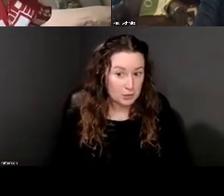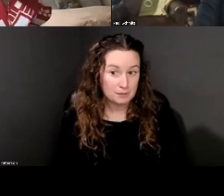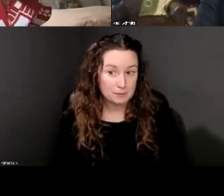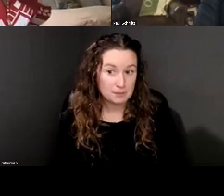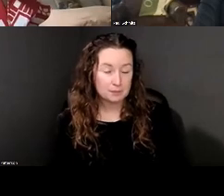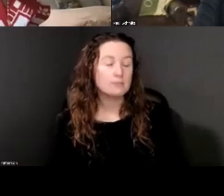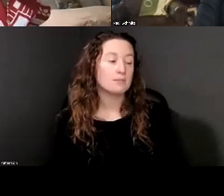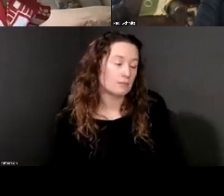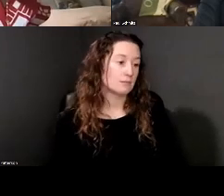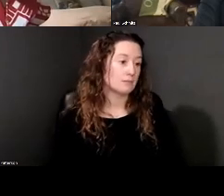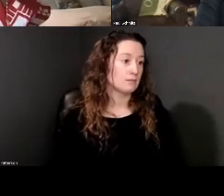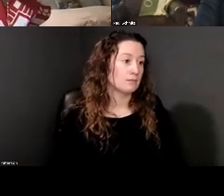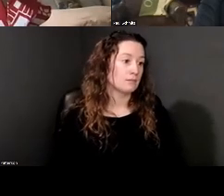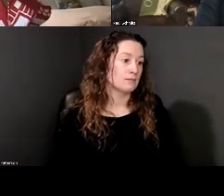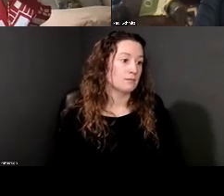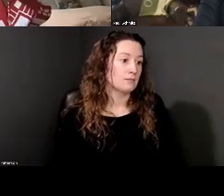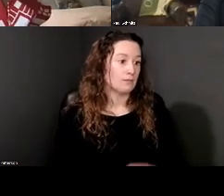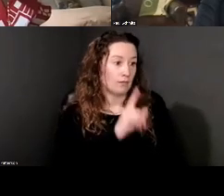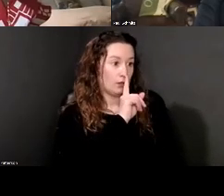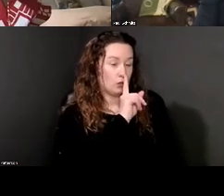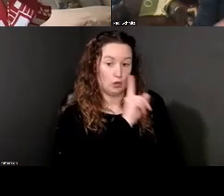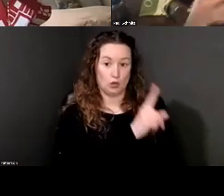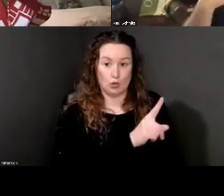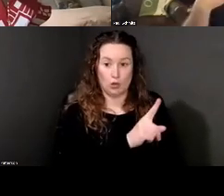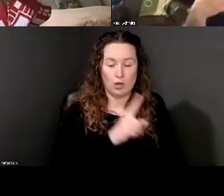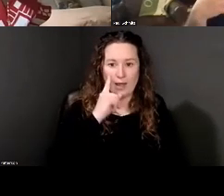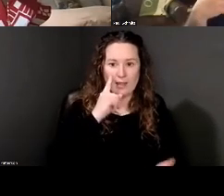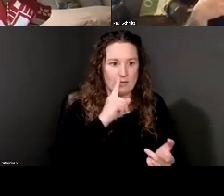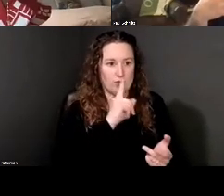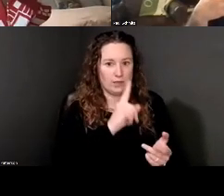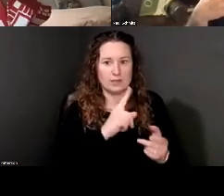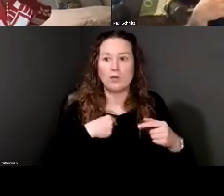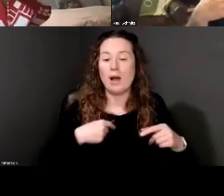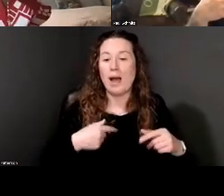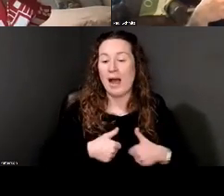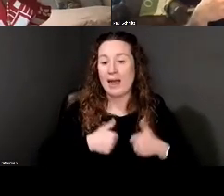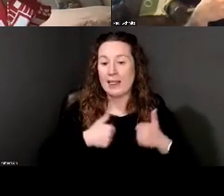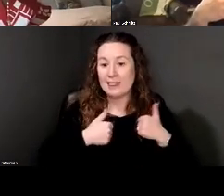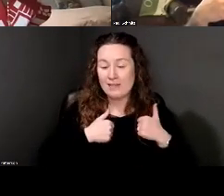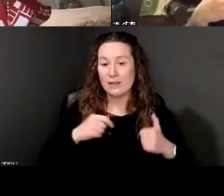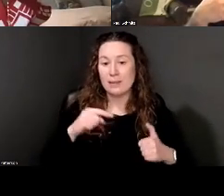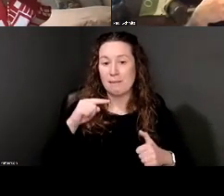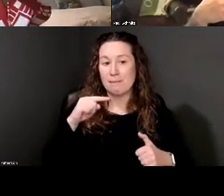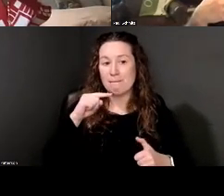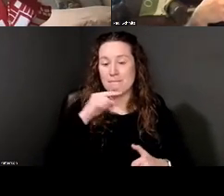Sure. I mean, I think it's such an important distinction. So I live in Milwaukee, Wisconsin.